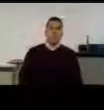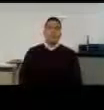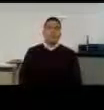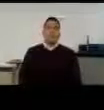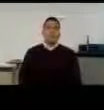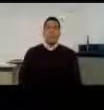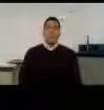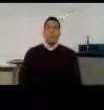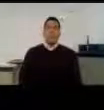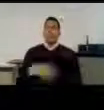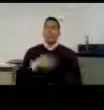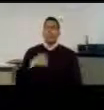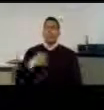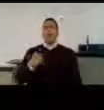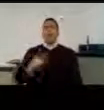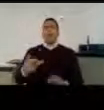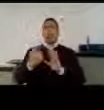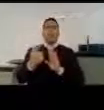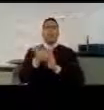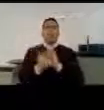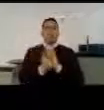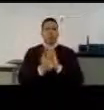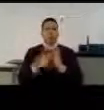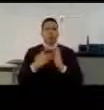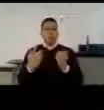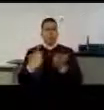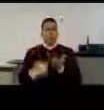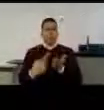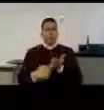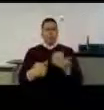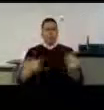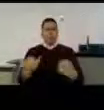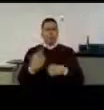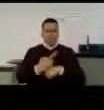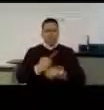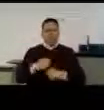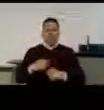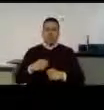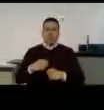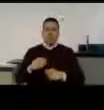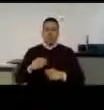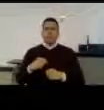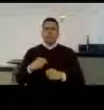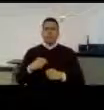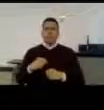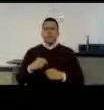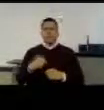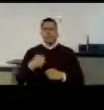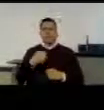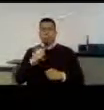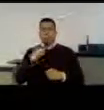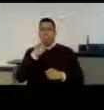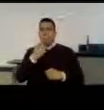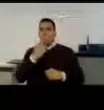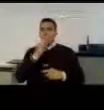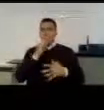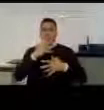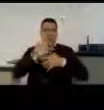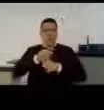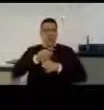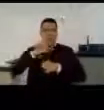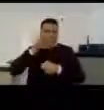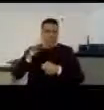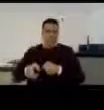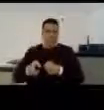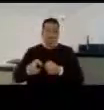So there are a couple of pieces of legislation that I want to briefly touch on today. And when I said a short history, what I really want to take you